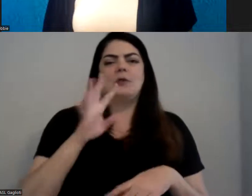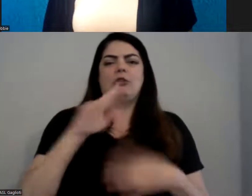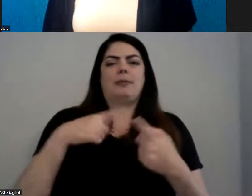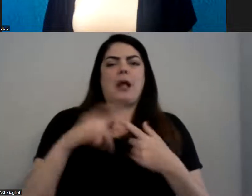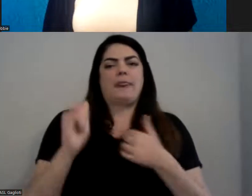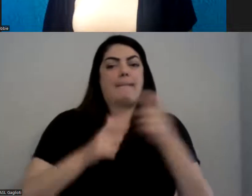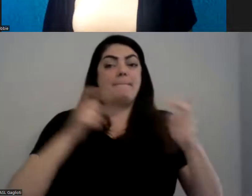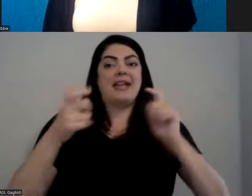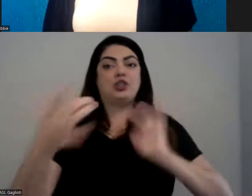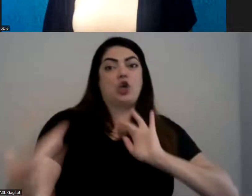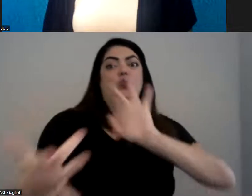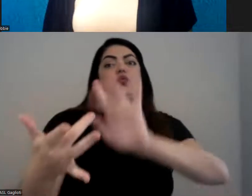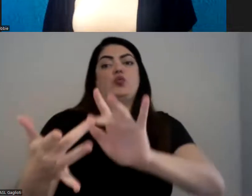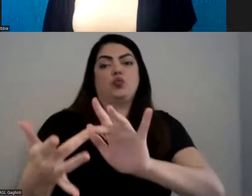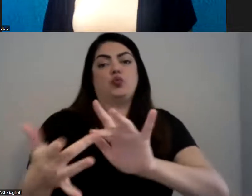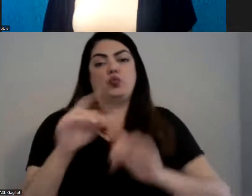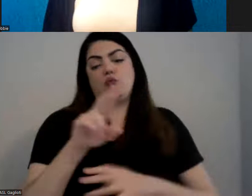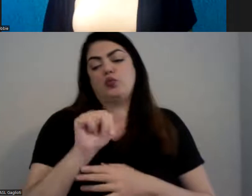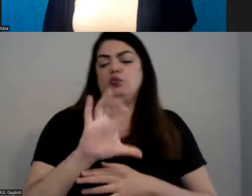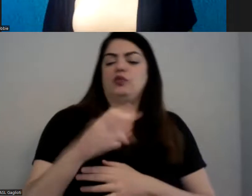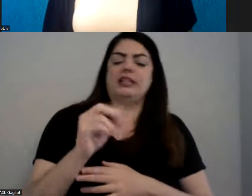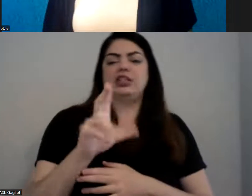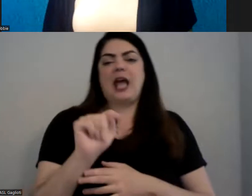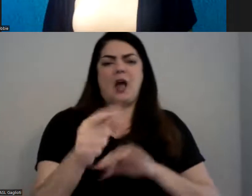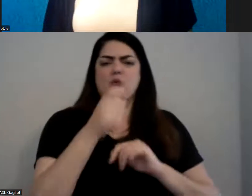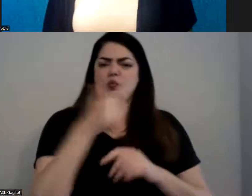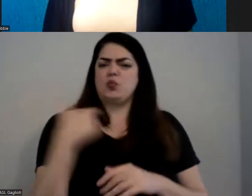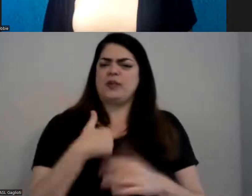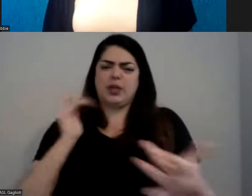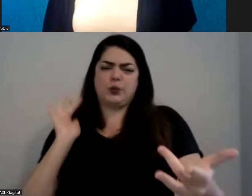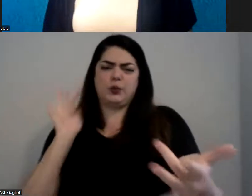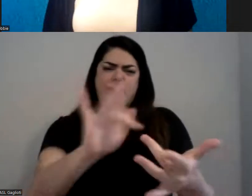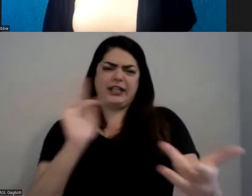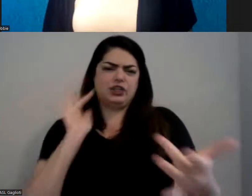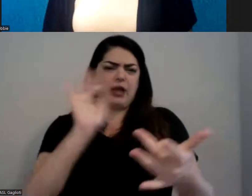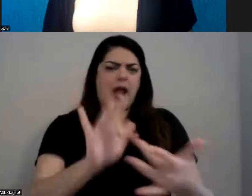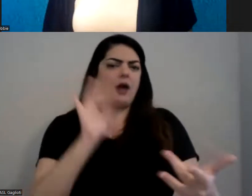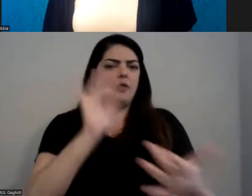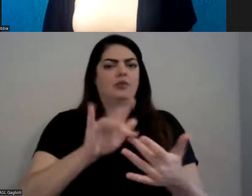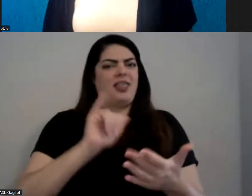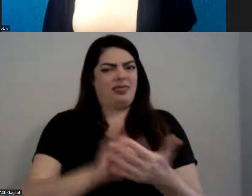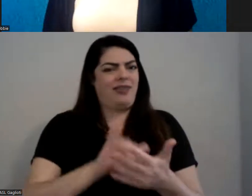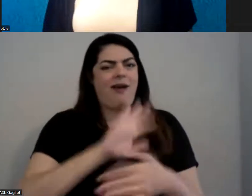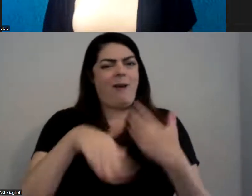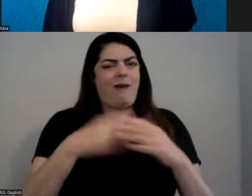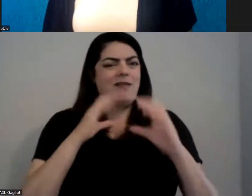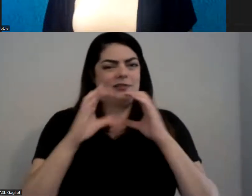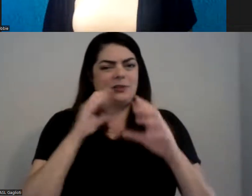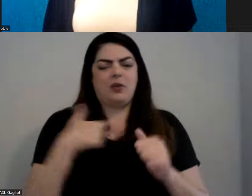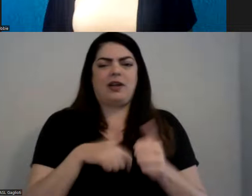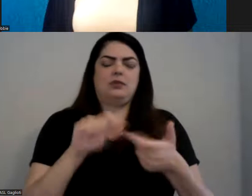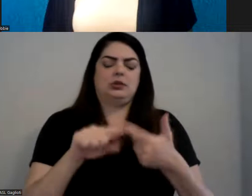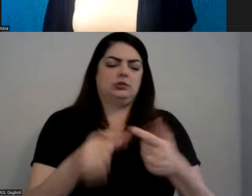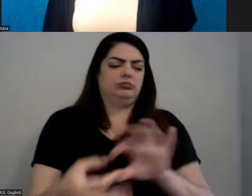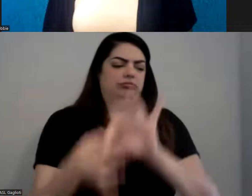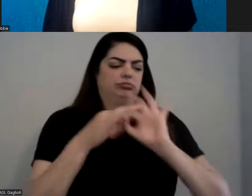figured out what the problem or the challenge was. Who do we reach out to? So that's that whole conversation, which we were able to then relate back to our prevention work. We had